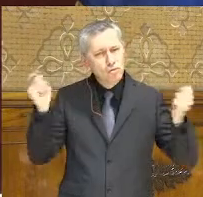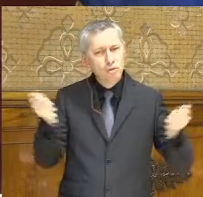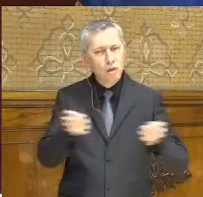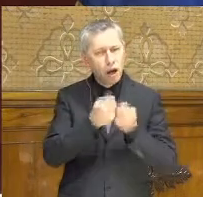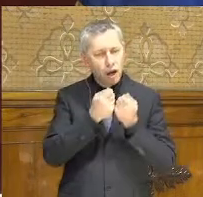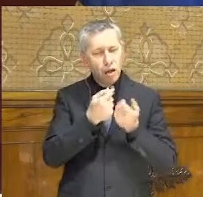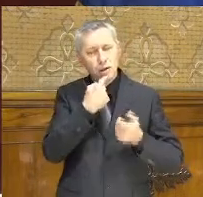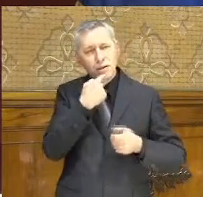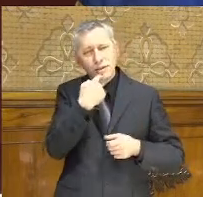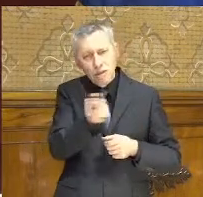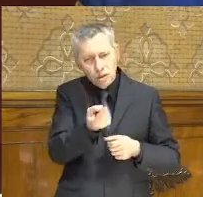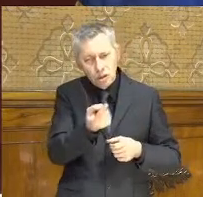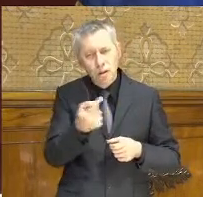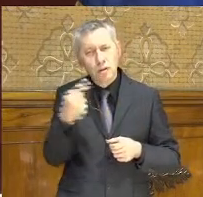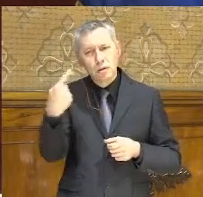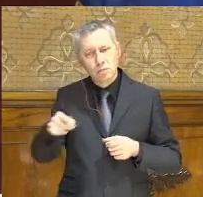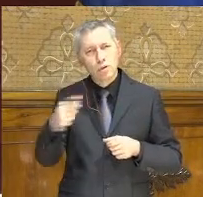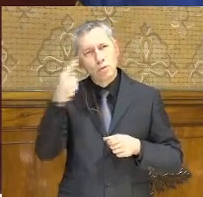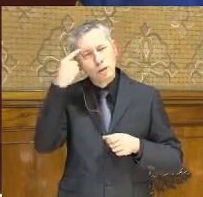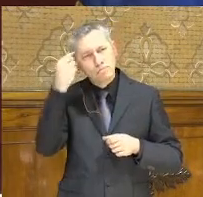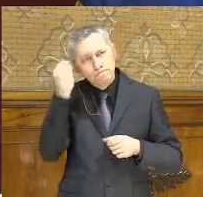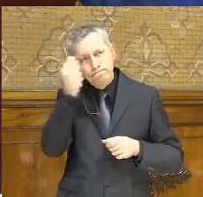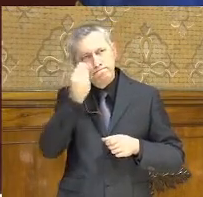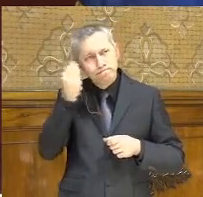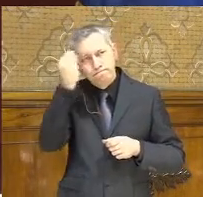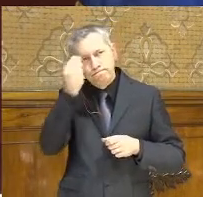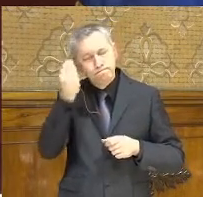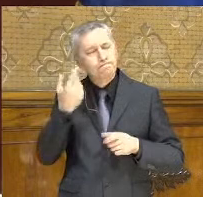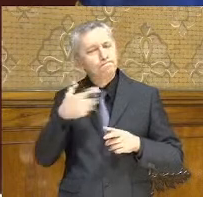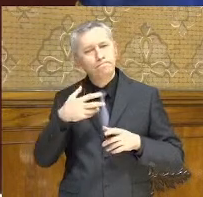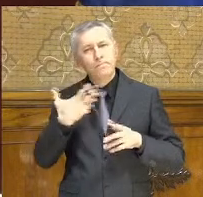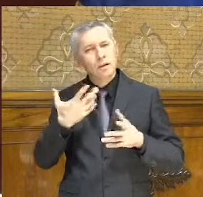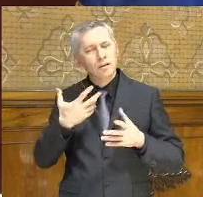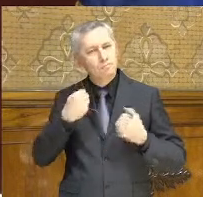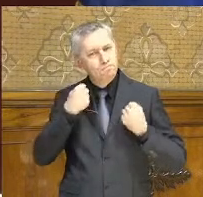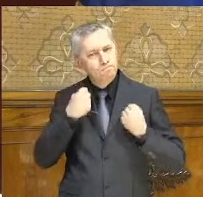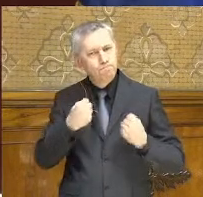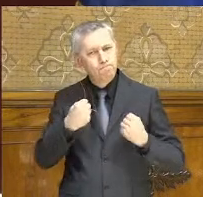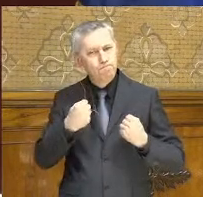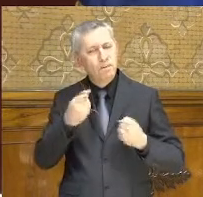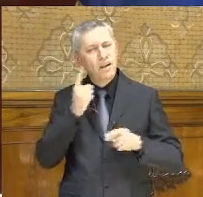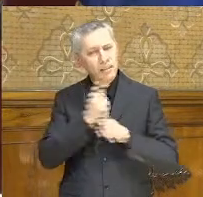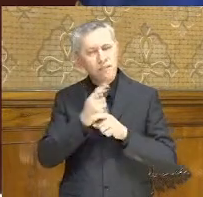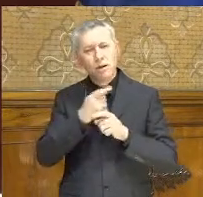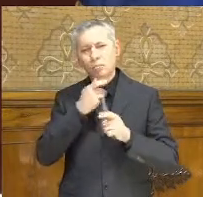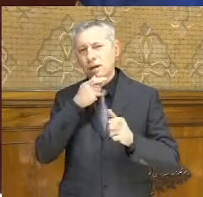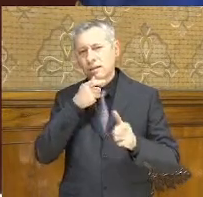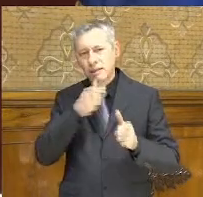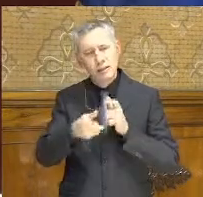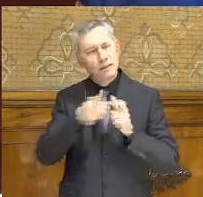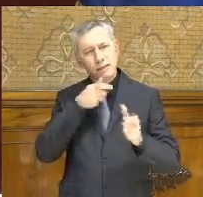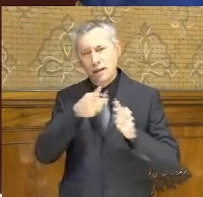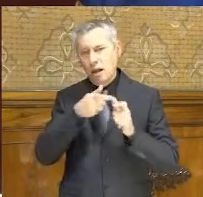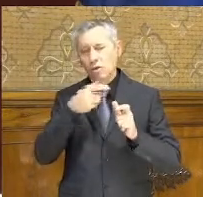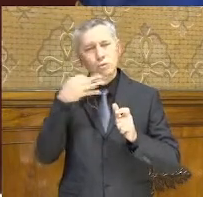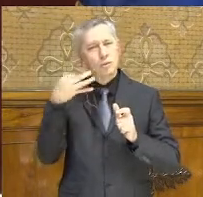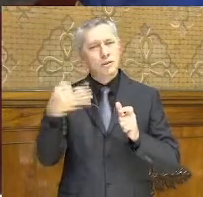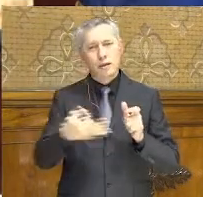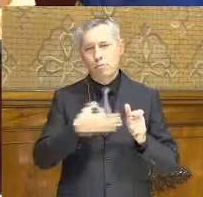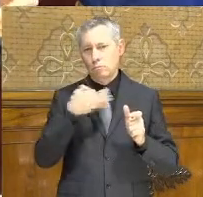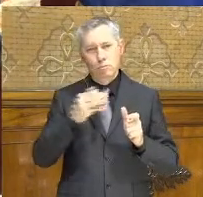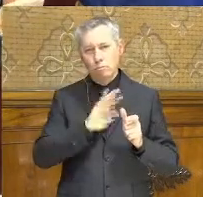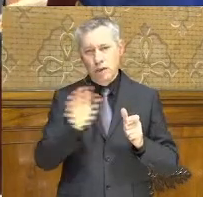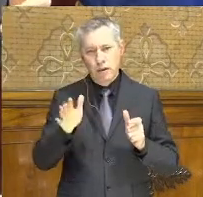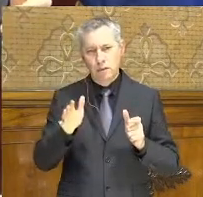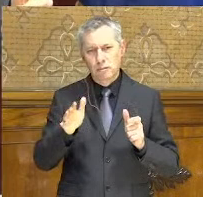regionalist. But it had to be in conversation. It had to be in conversation, even in